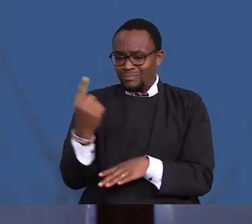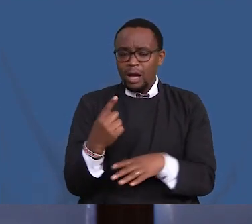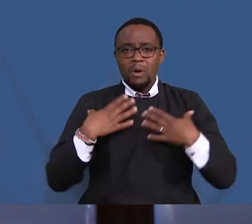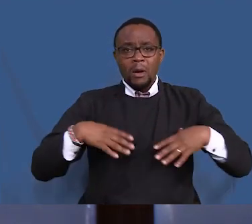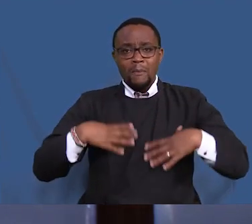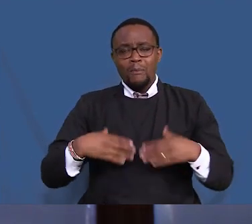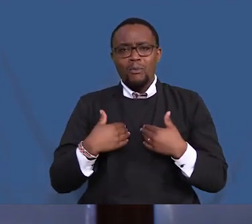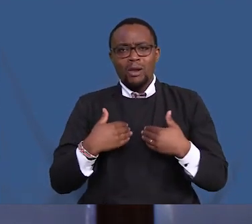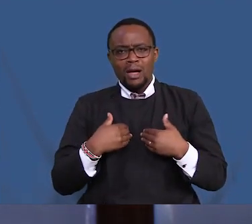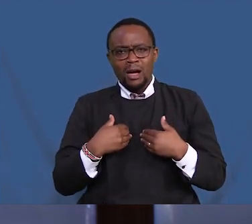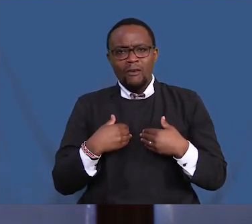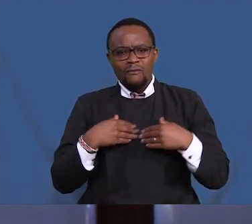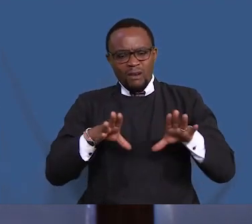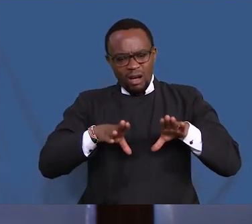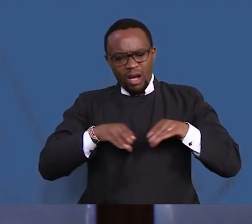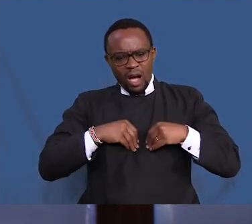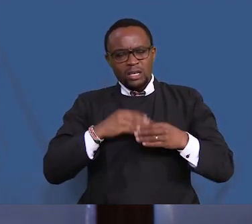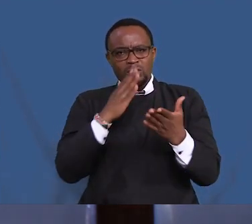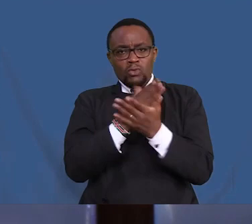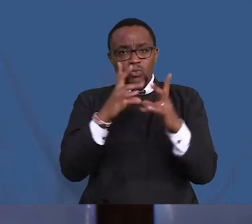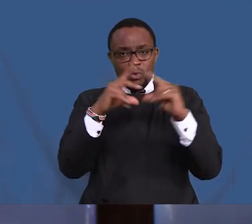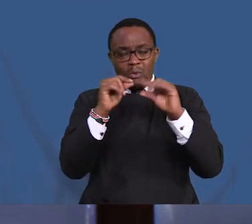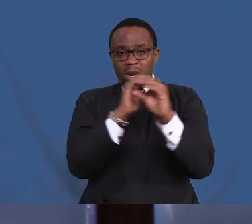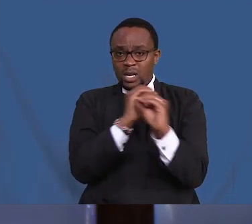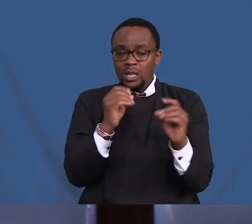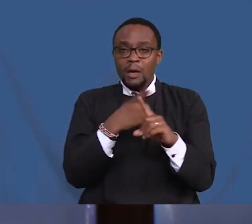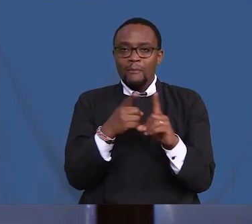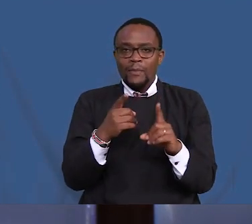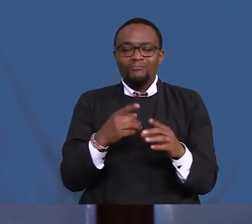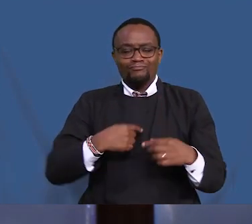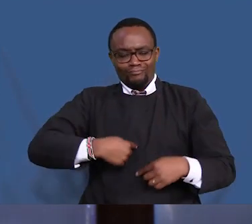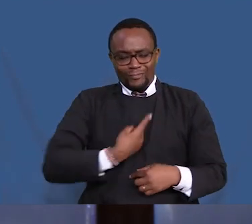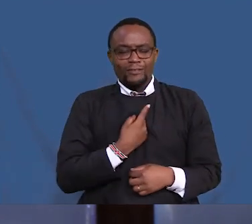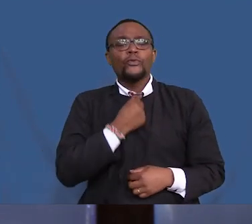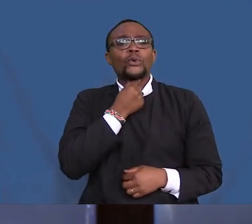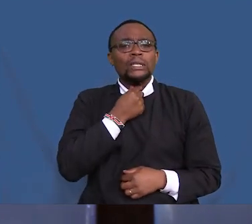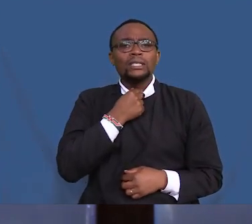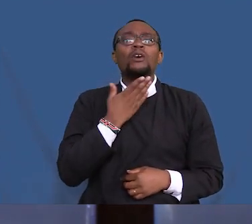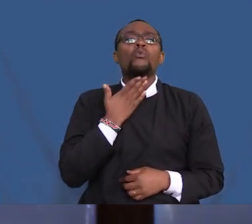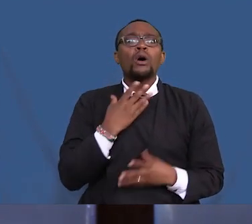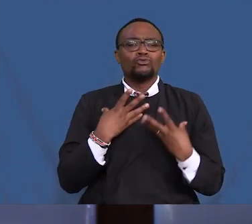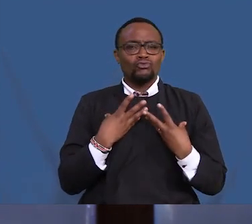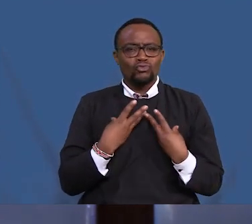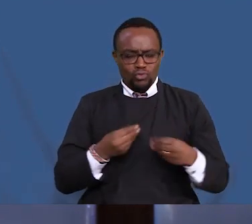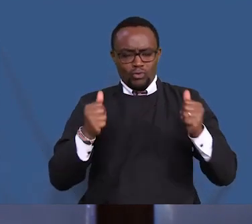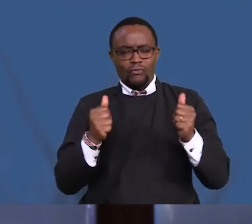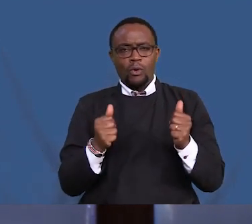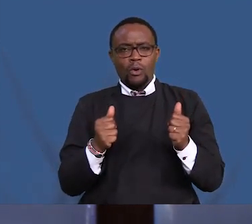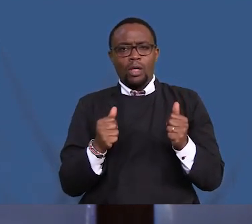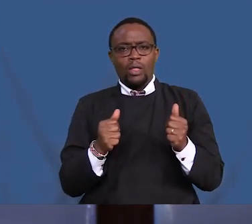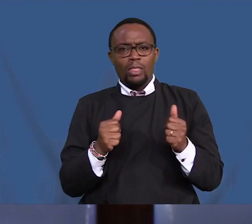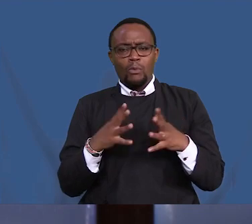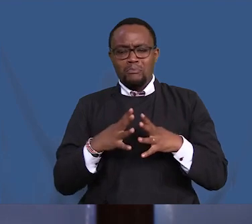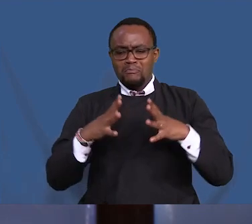not put up with sound doctrine. Instead, to suit their own desires, they will gather around them